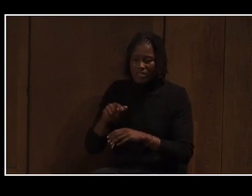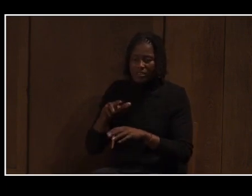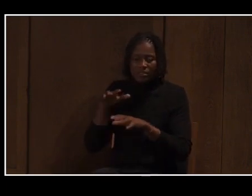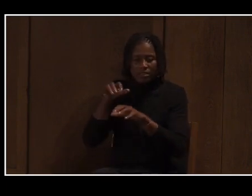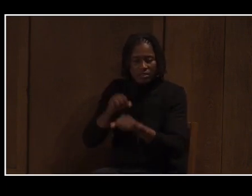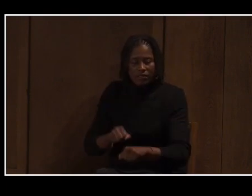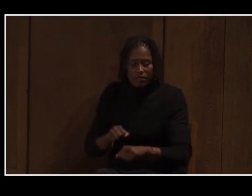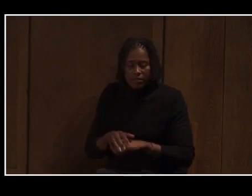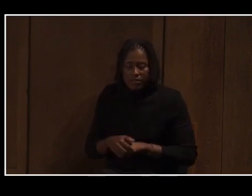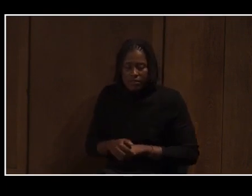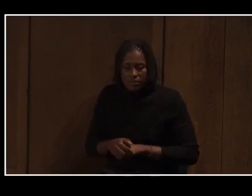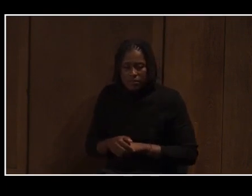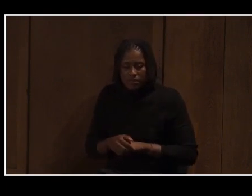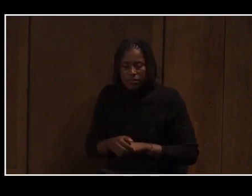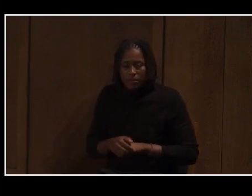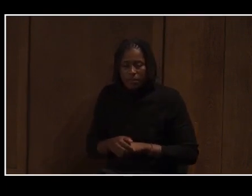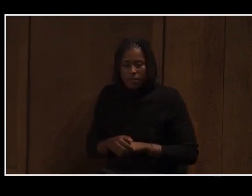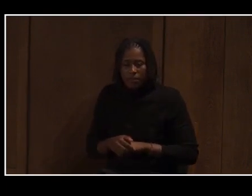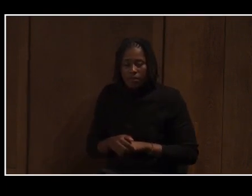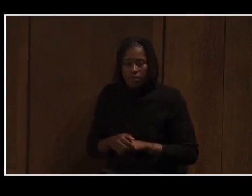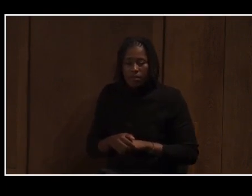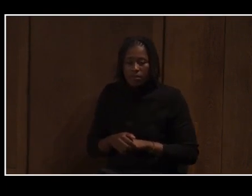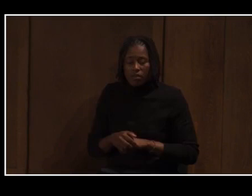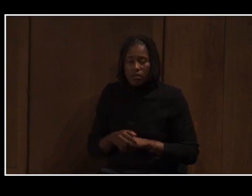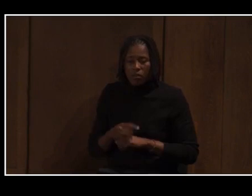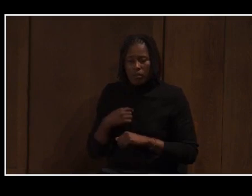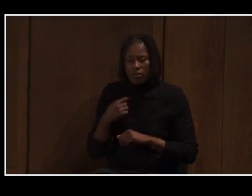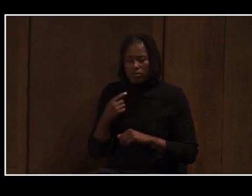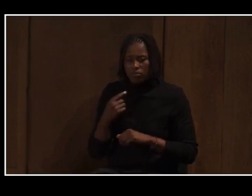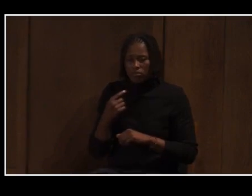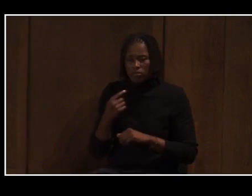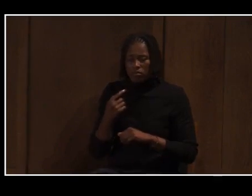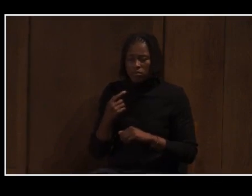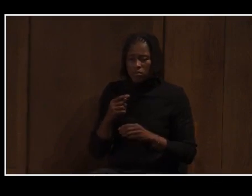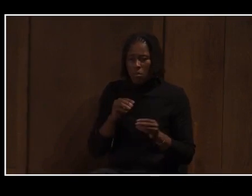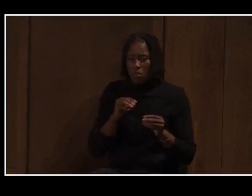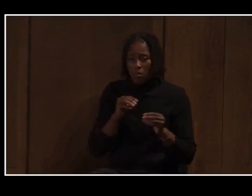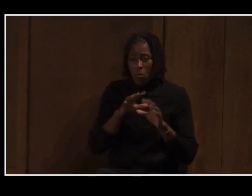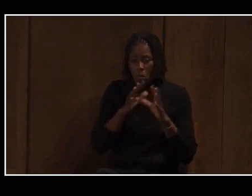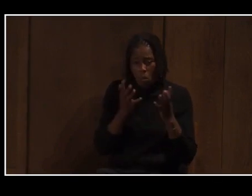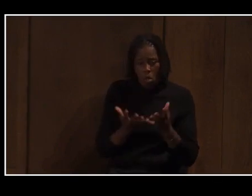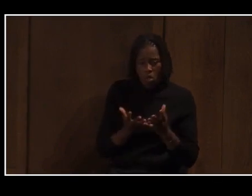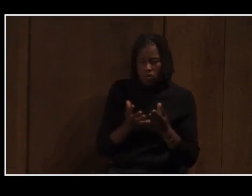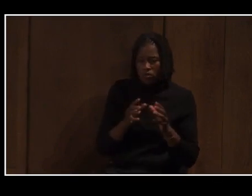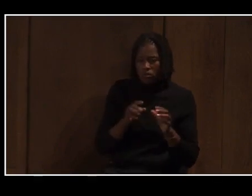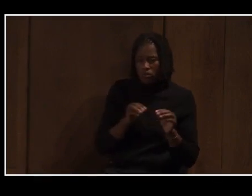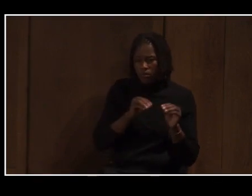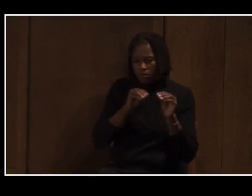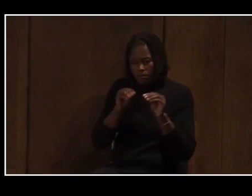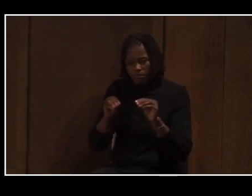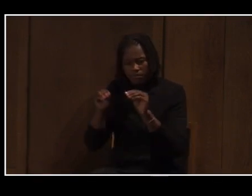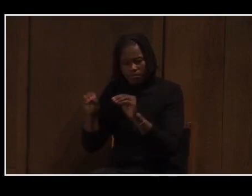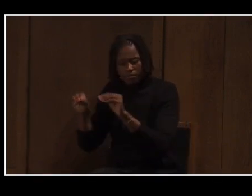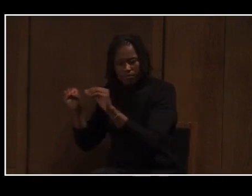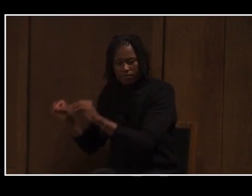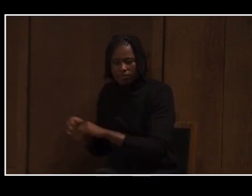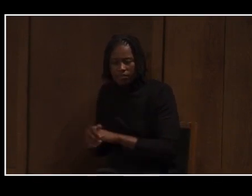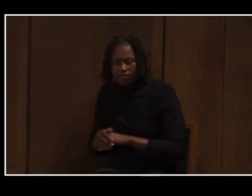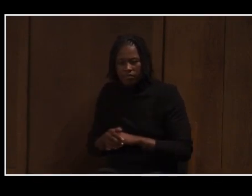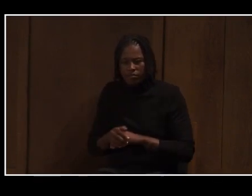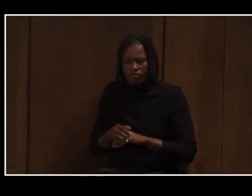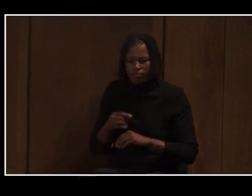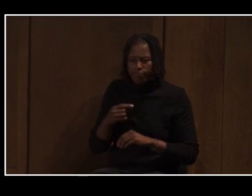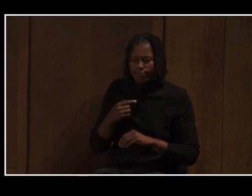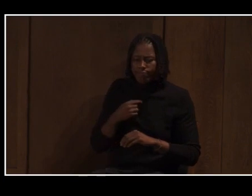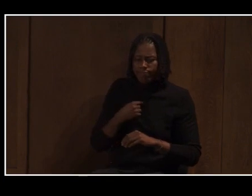crossroads, spiraling through space and time, moving between worlds, often with more questioning than confident knowing, often